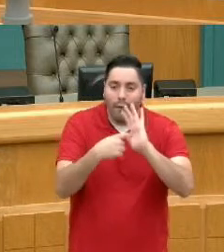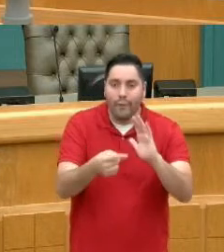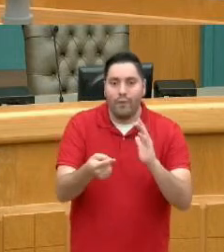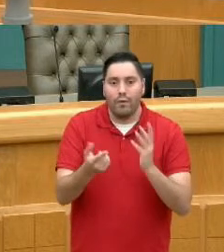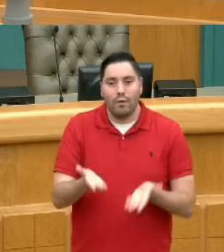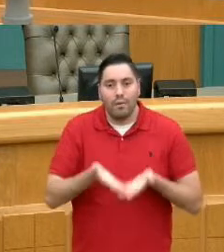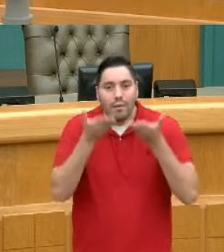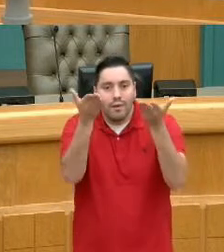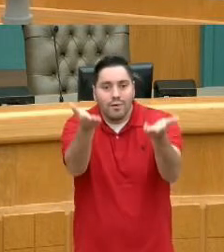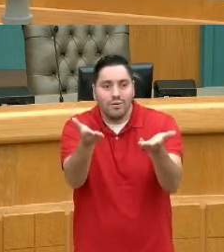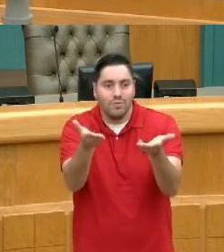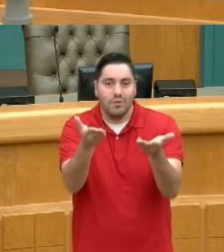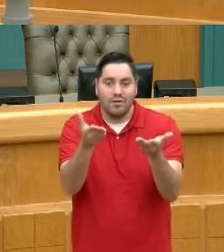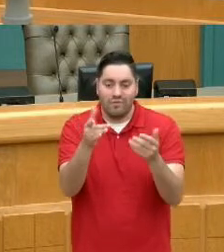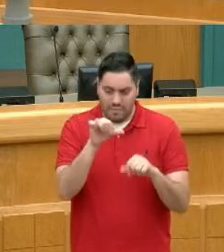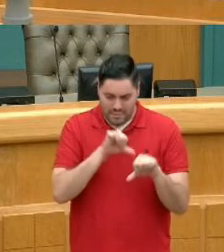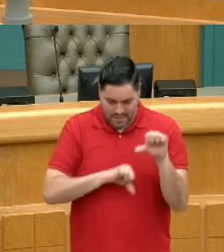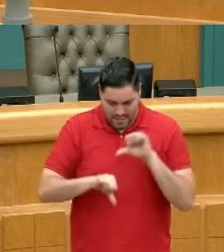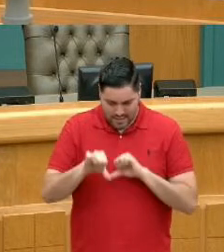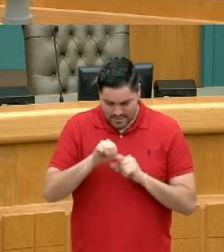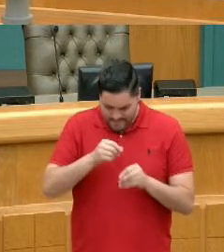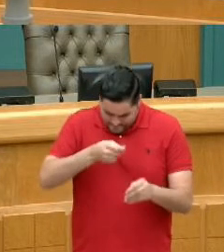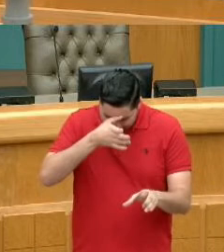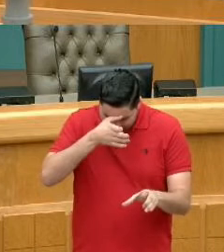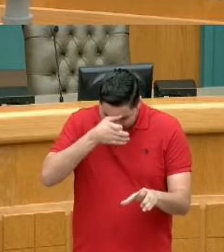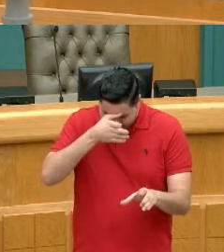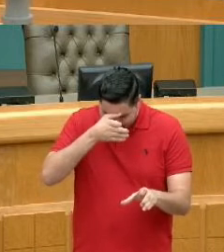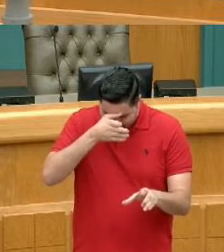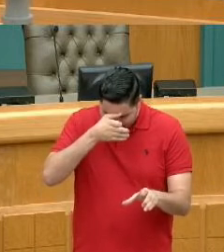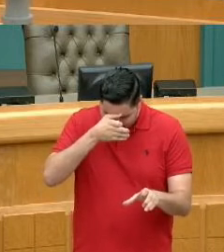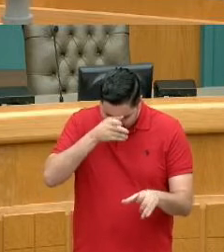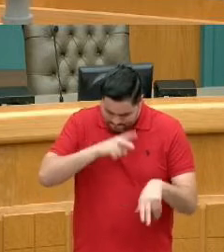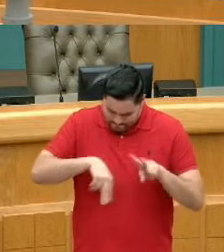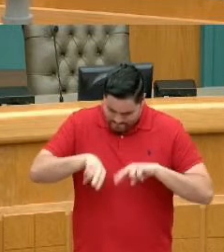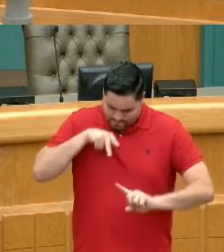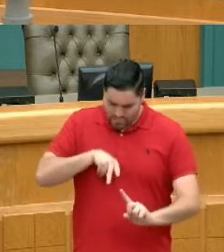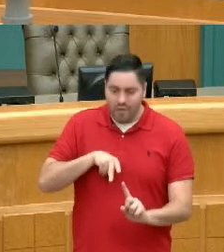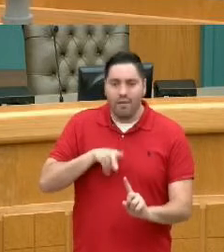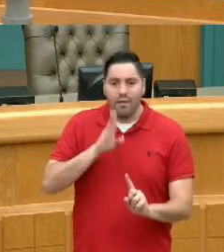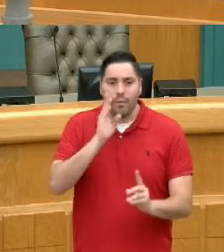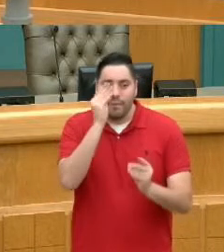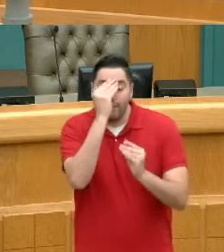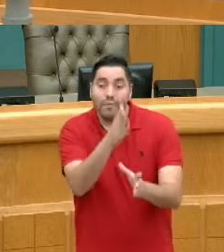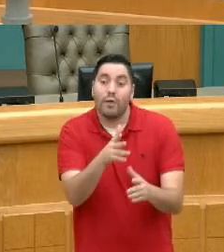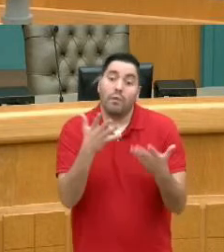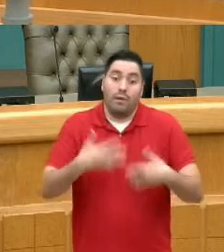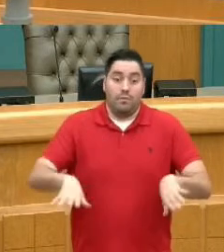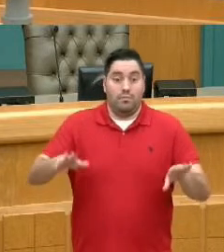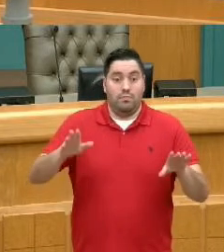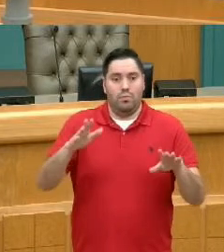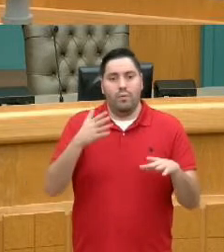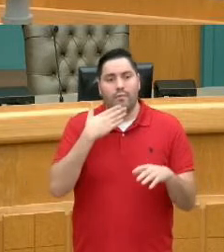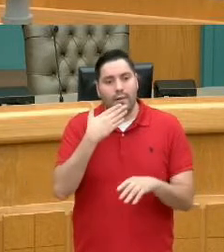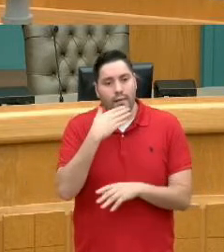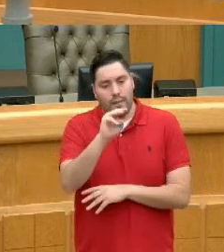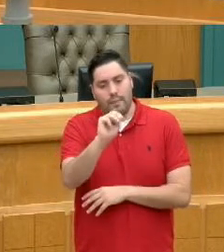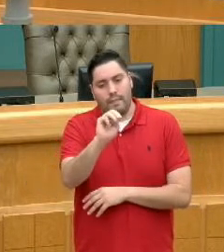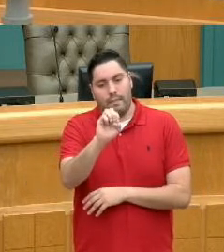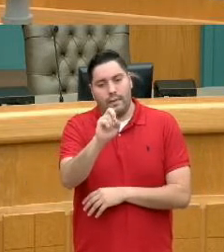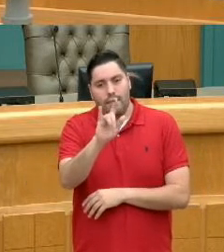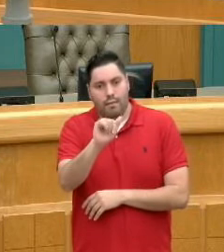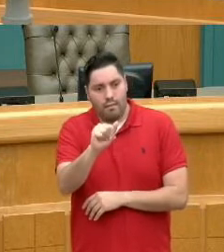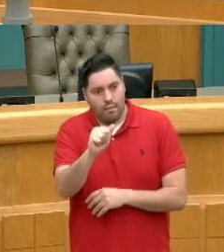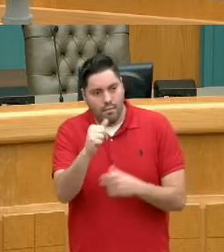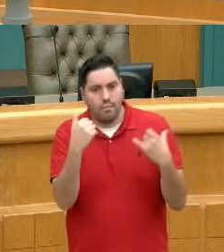a scientific and scholarly standpoint. So that concludes our presentation. We want to thank the media that's here with